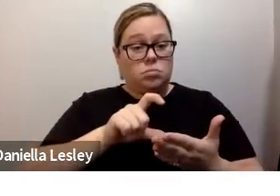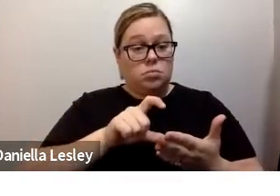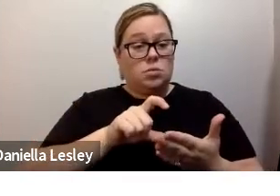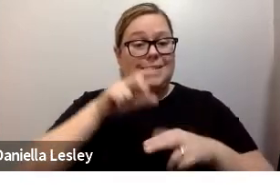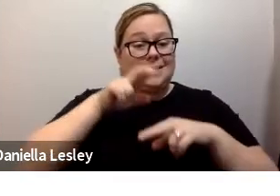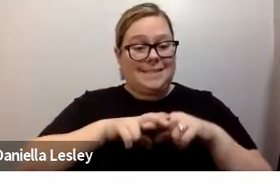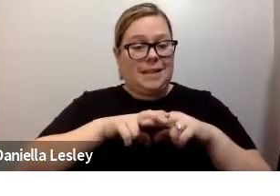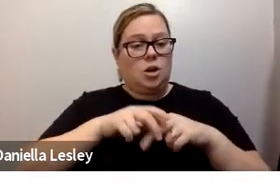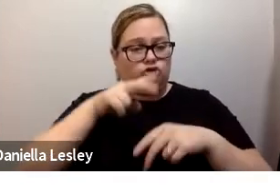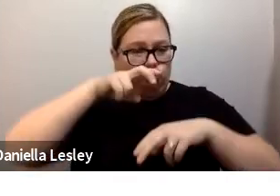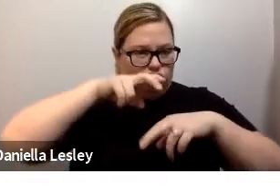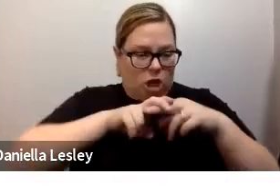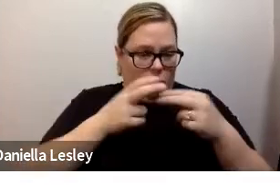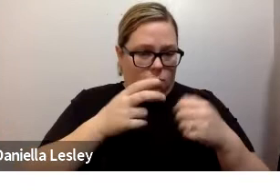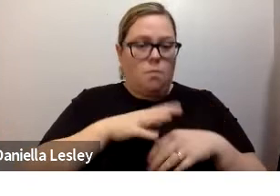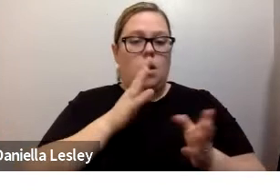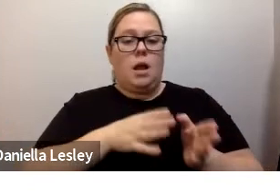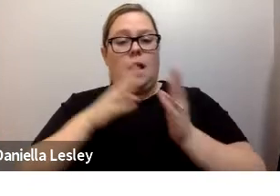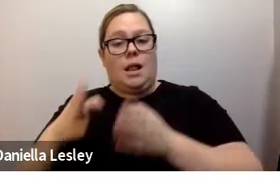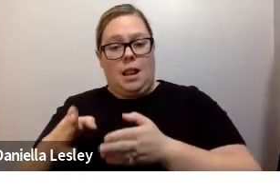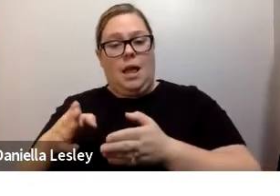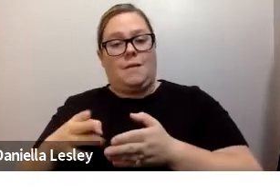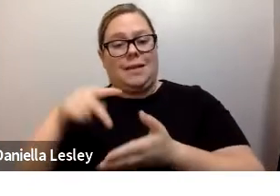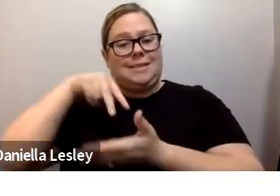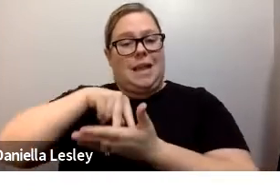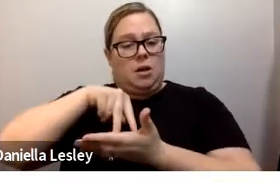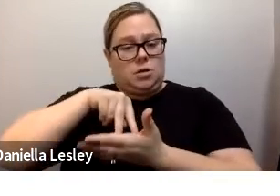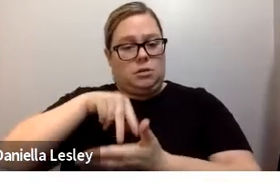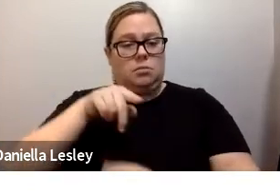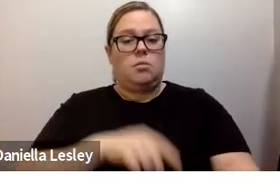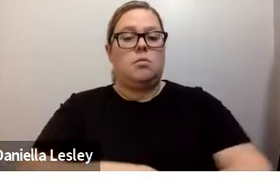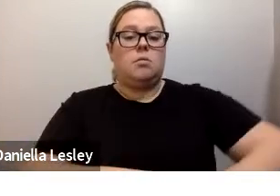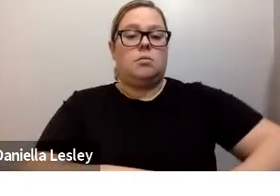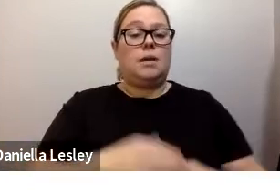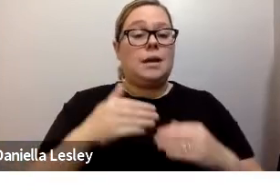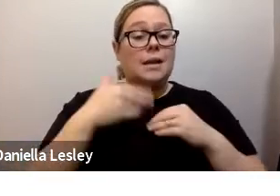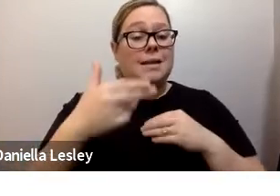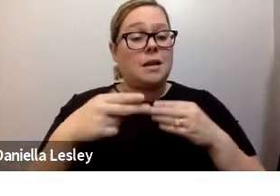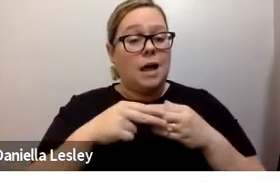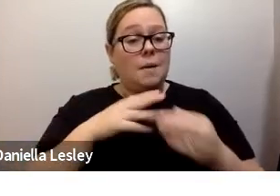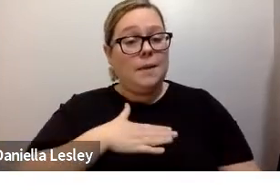sitting in chairs, and then on the left playing seated or standing. Next slide, please.